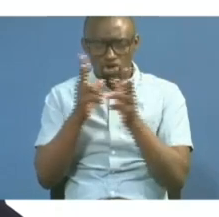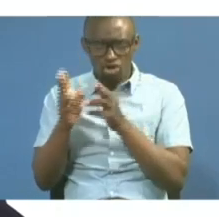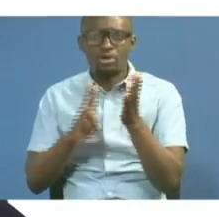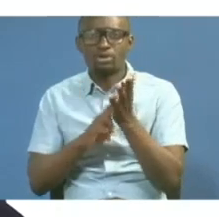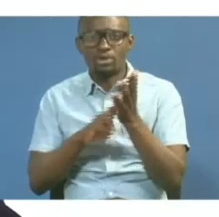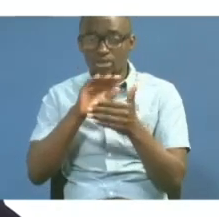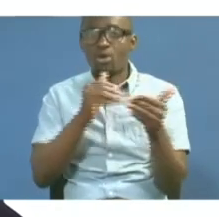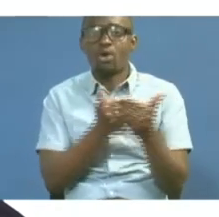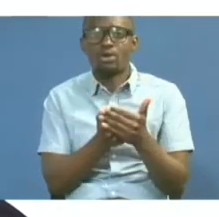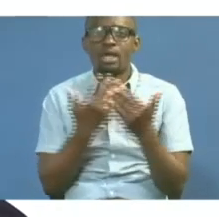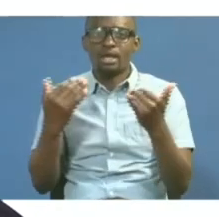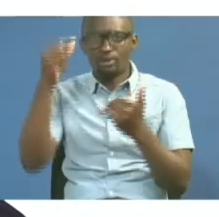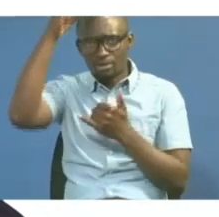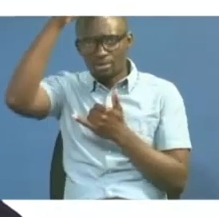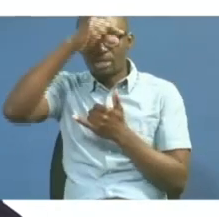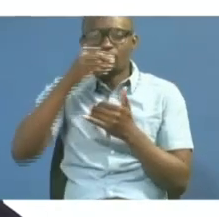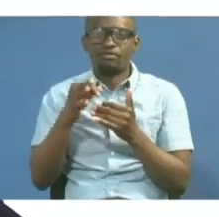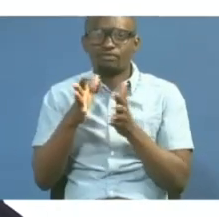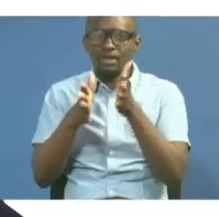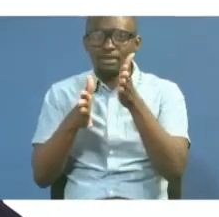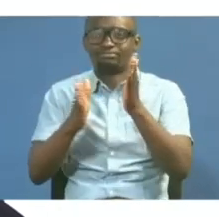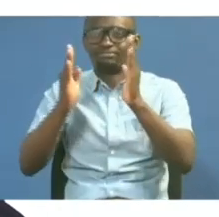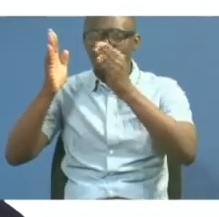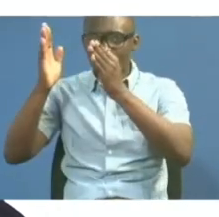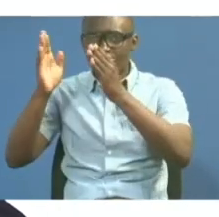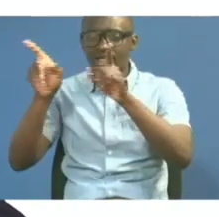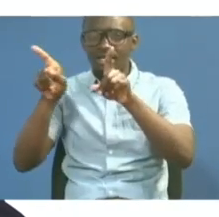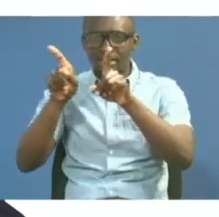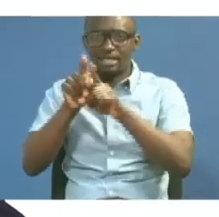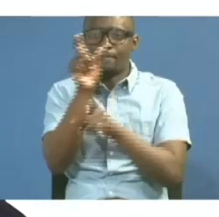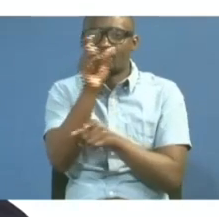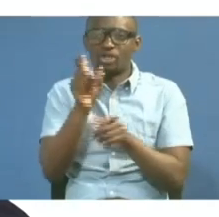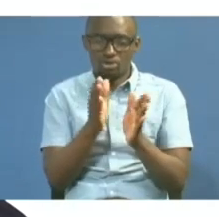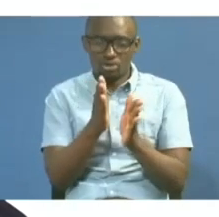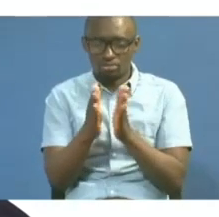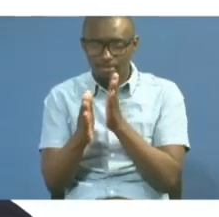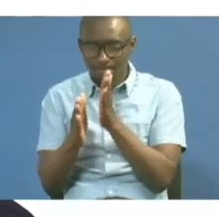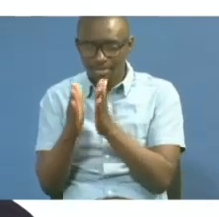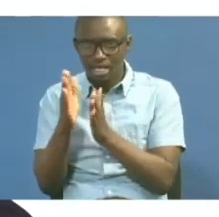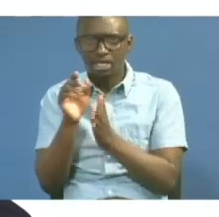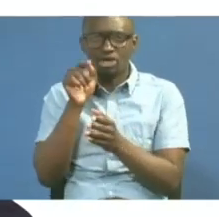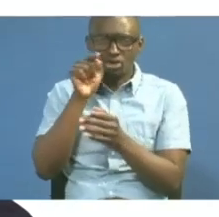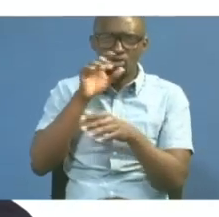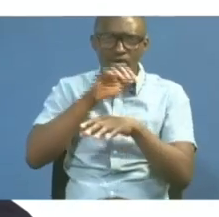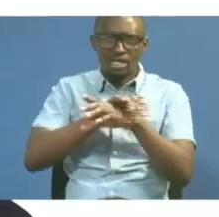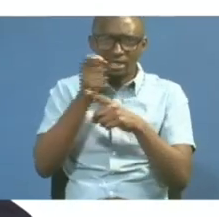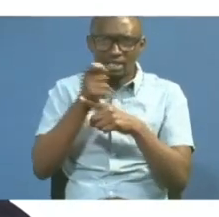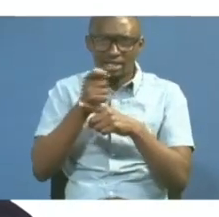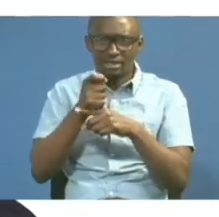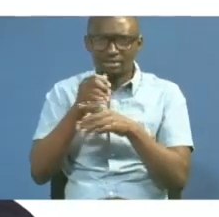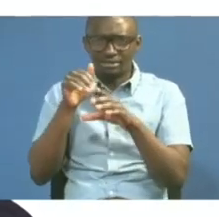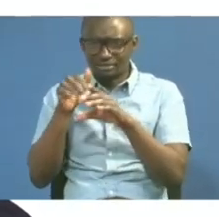department. So in this program, the Bachelor of Urban and Regional Planning, you will be trained